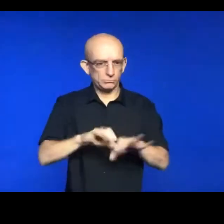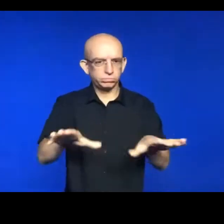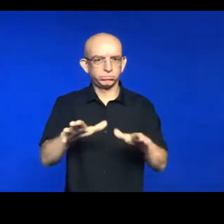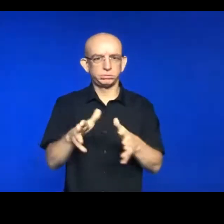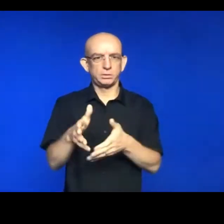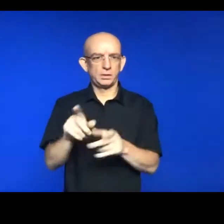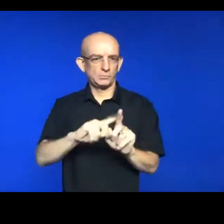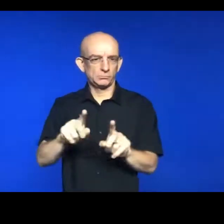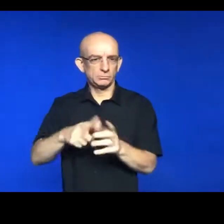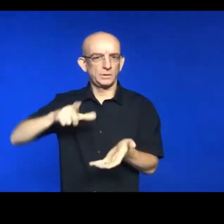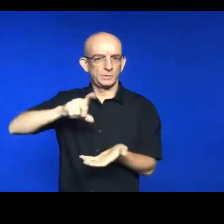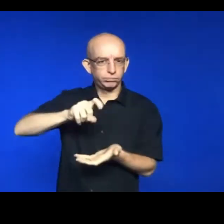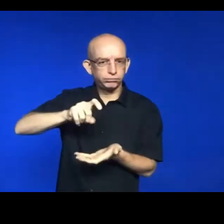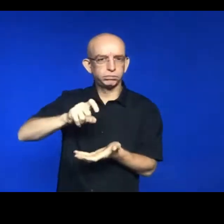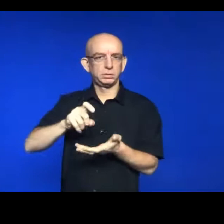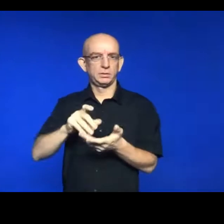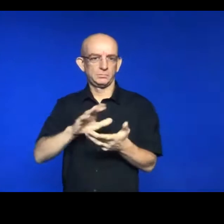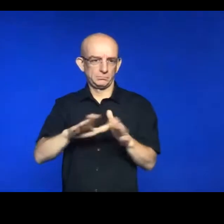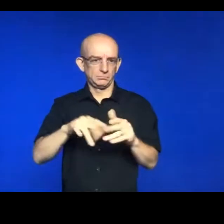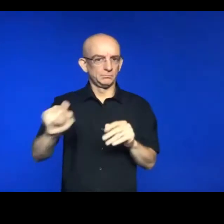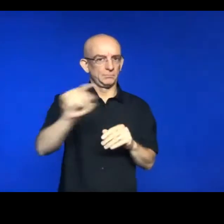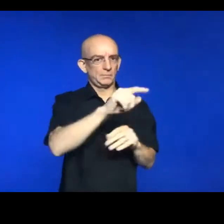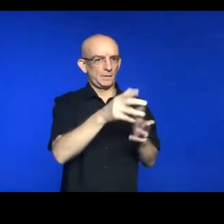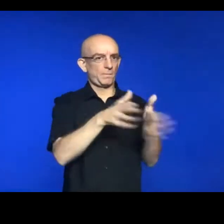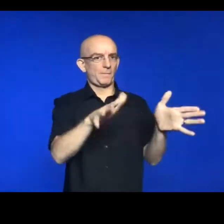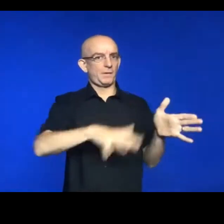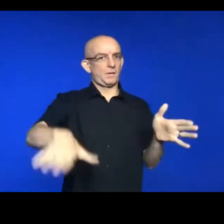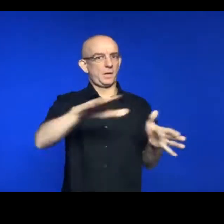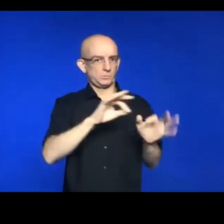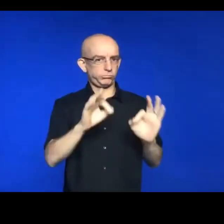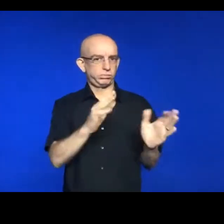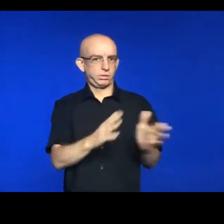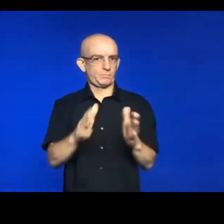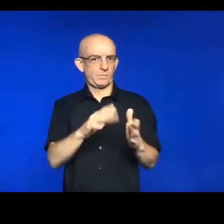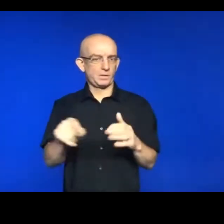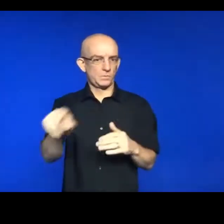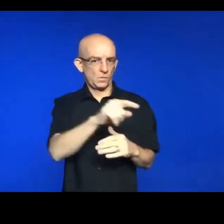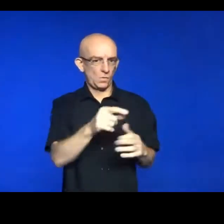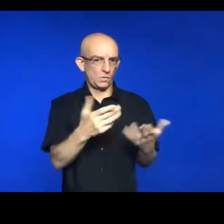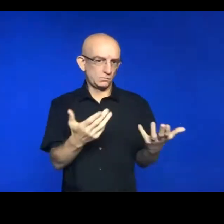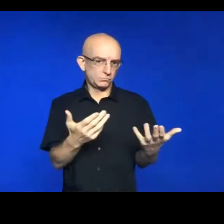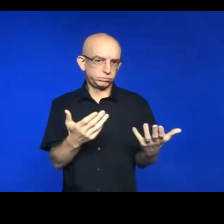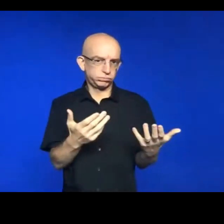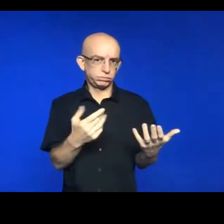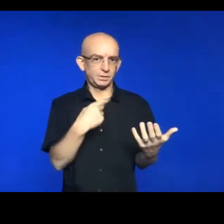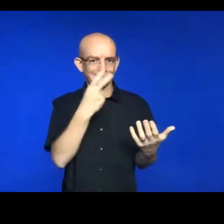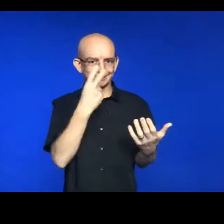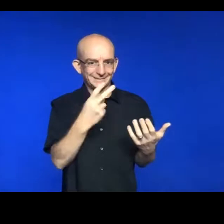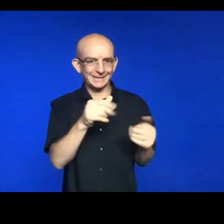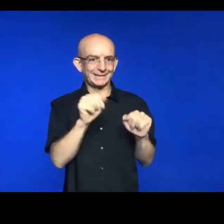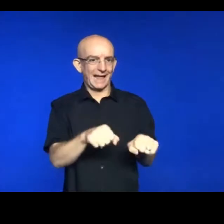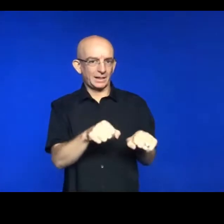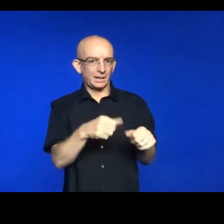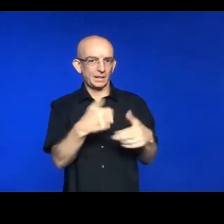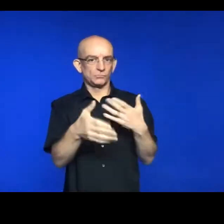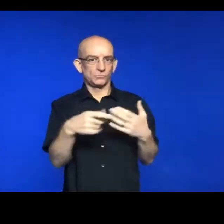health initiatives also are accessible and adapt to the requirements of persons with